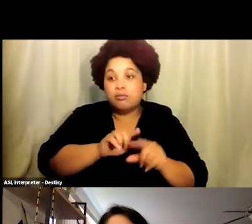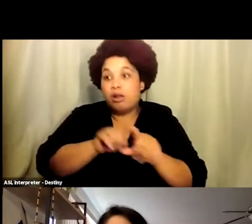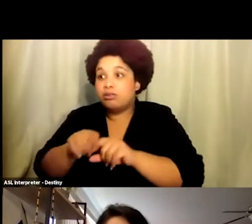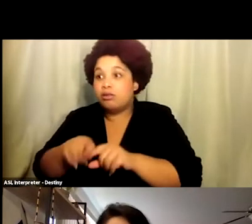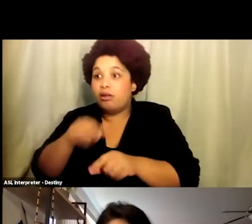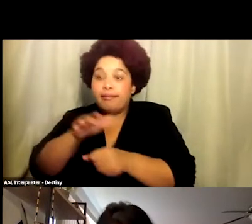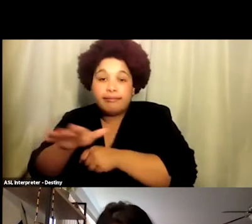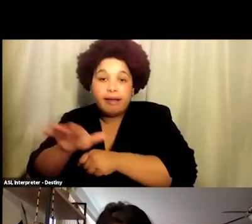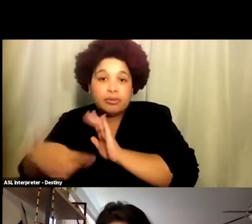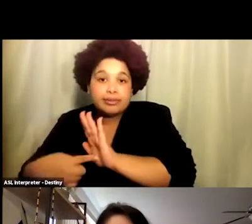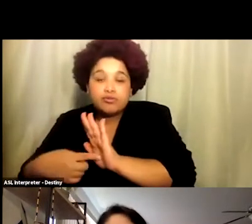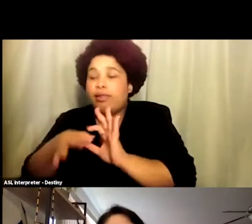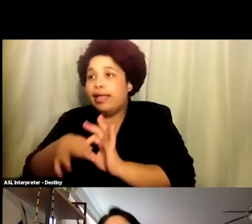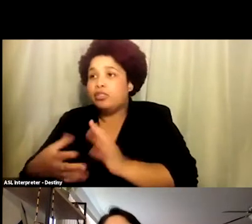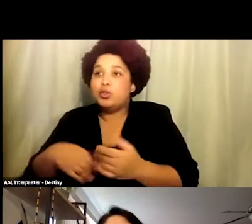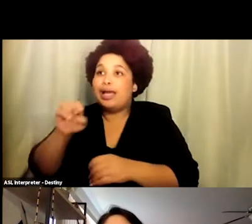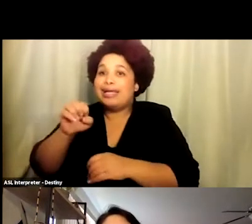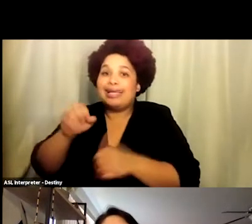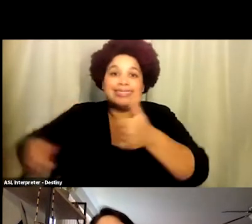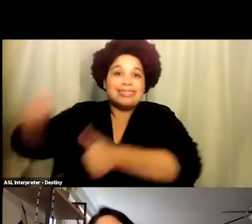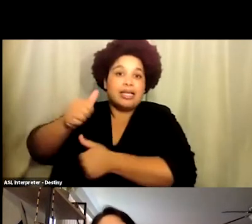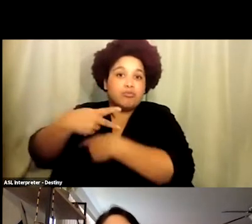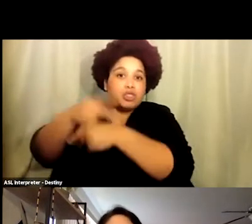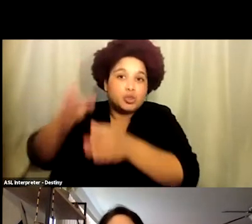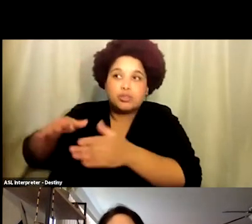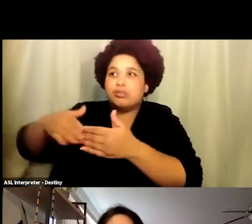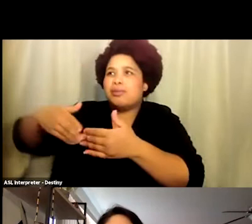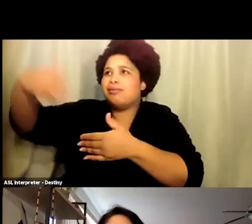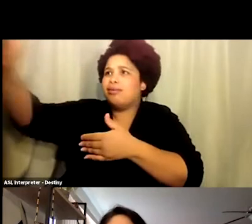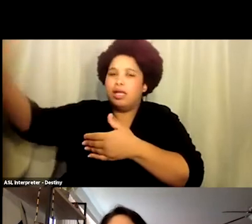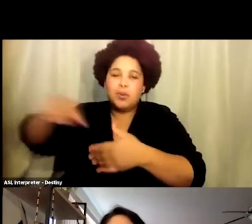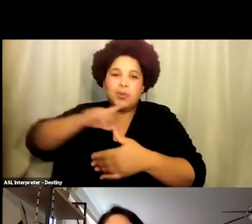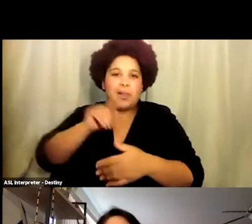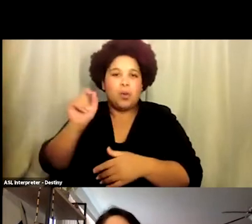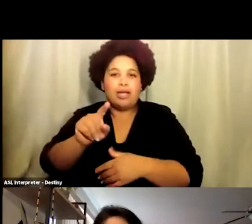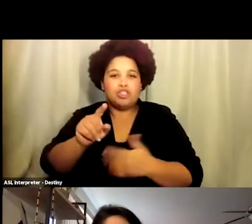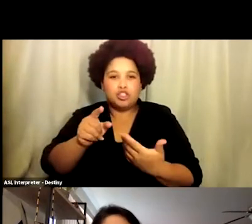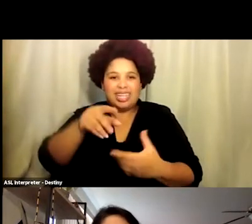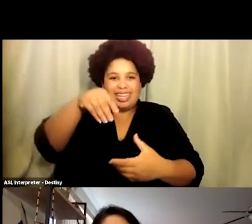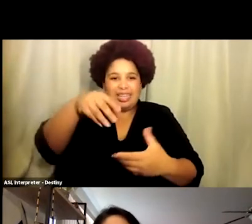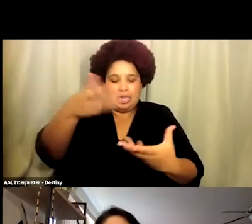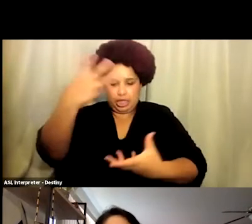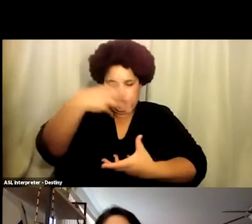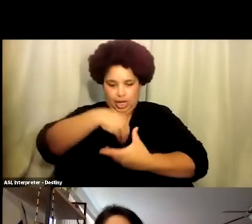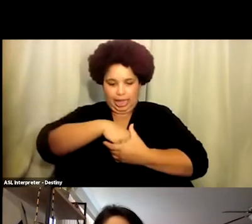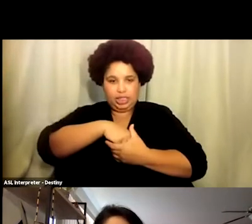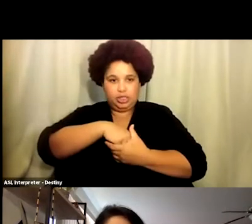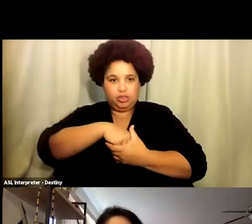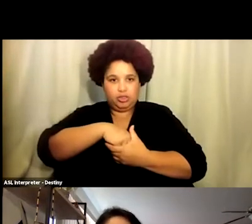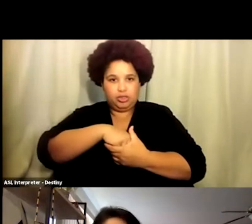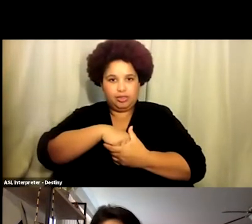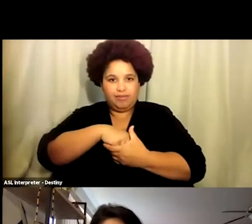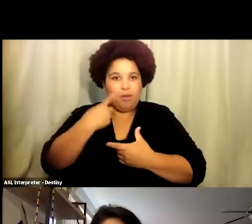lack of representation among executive producers. And beyond that, there is a question of the internalization of all of this within our own